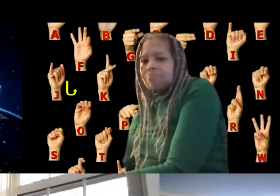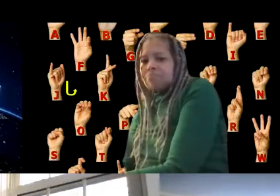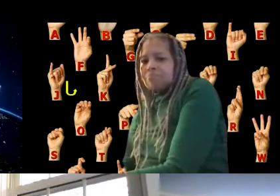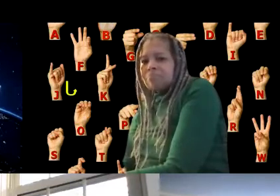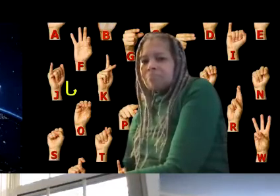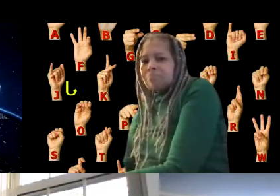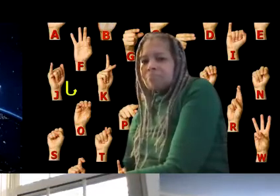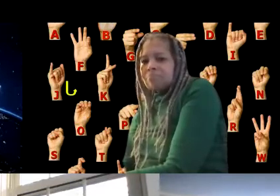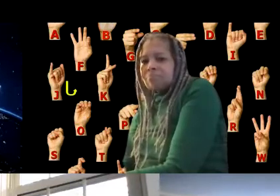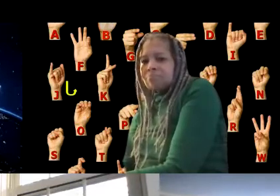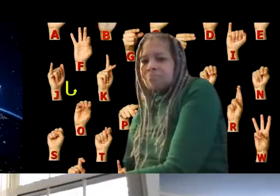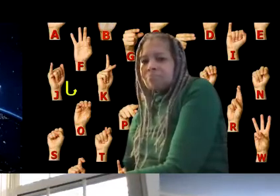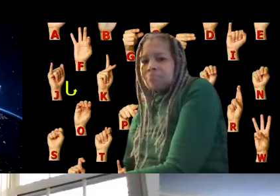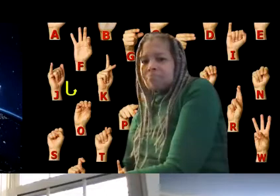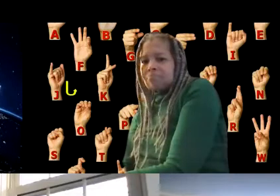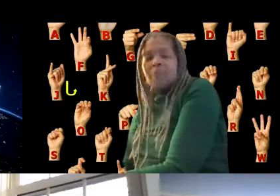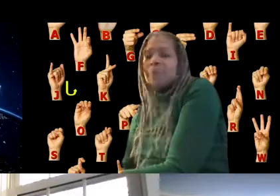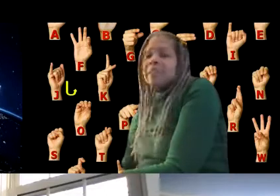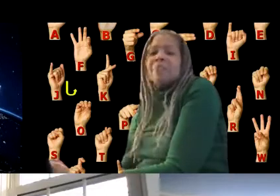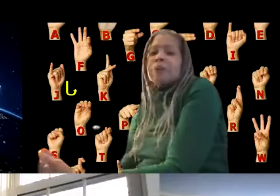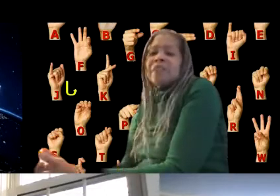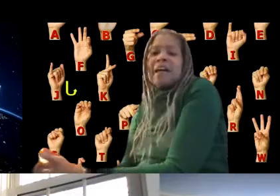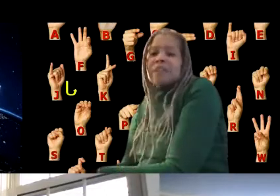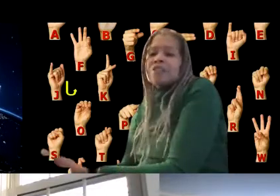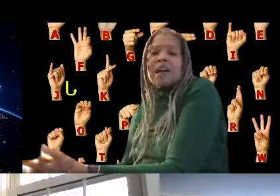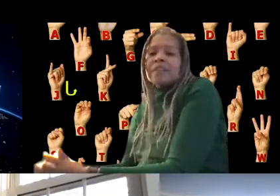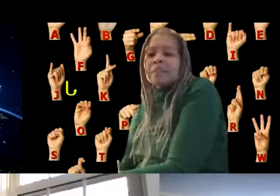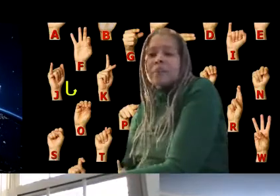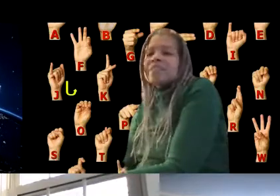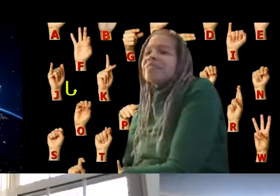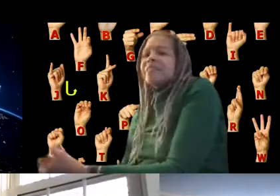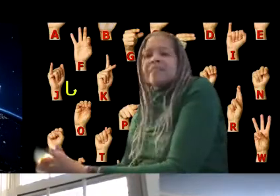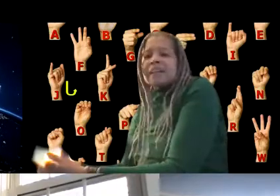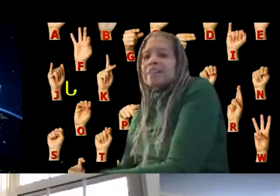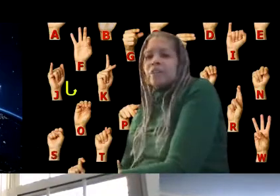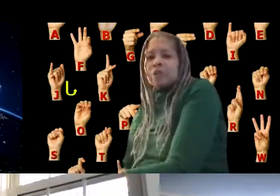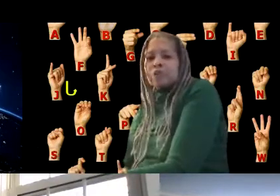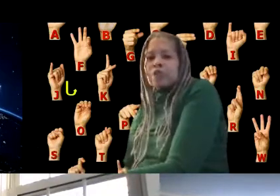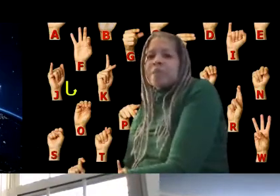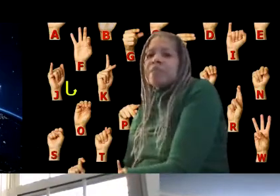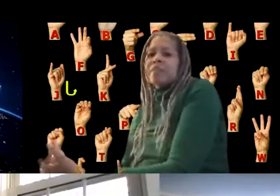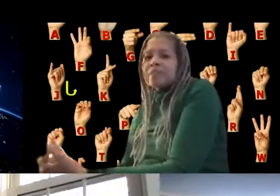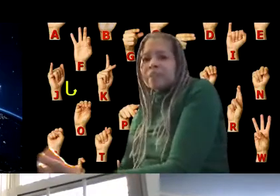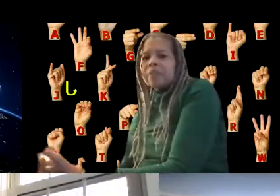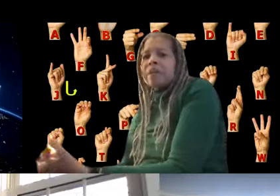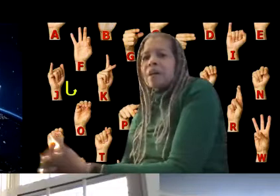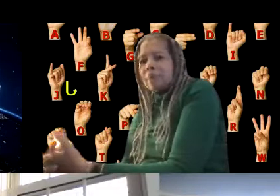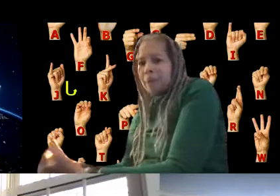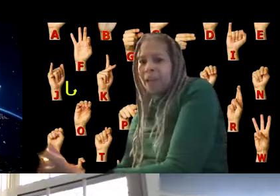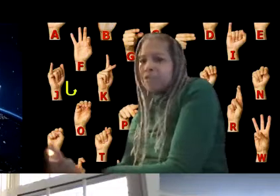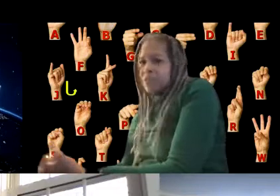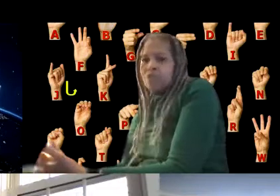picked strikes me as being at that level. Right. But And we're so, not. It's not literal. It's not a literal term. It is